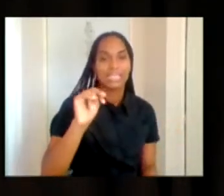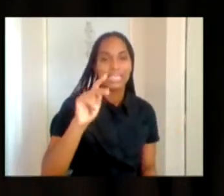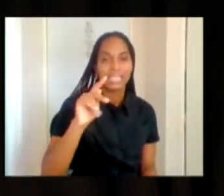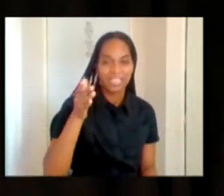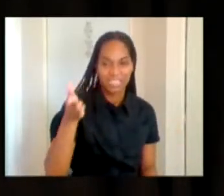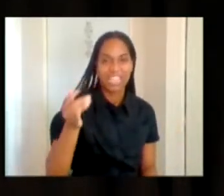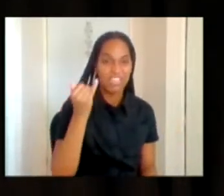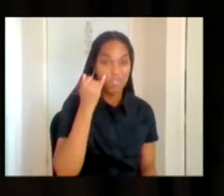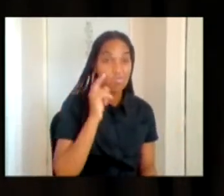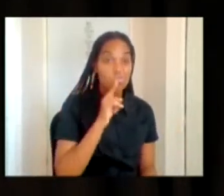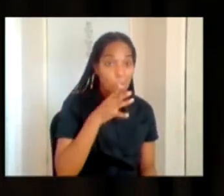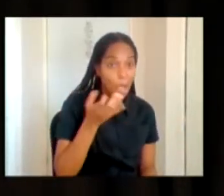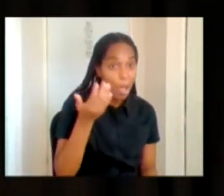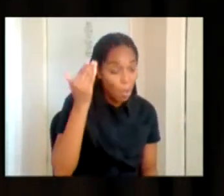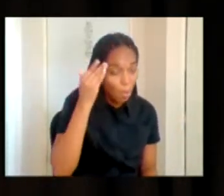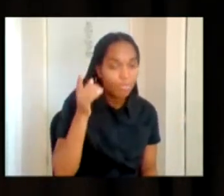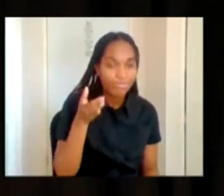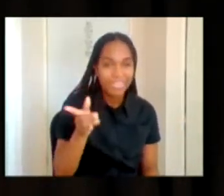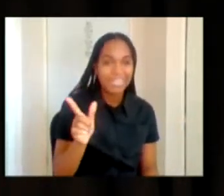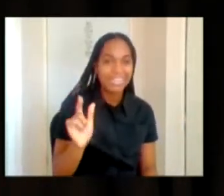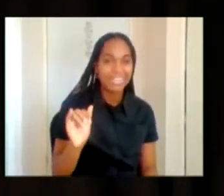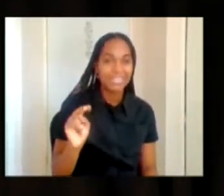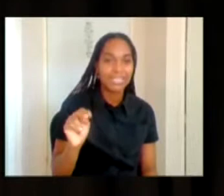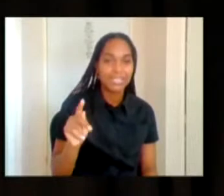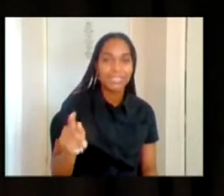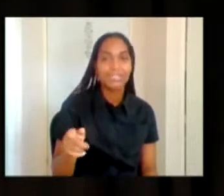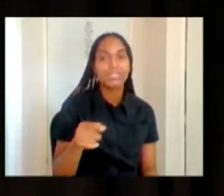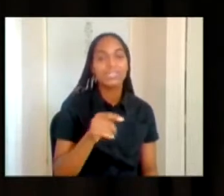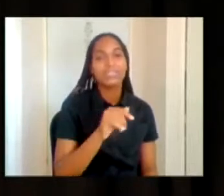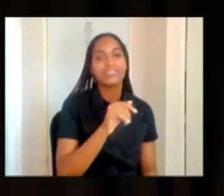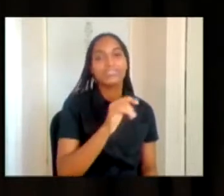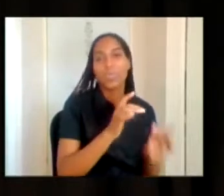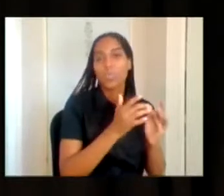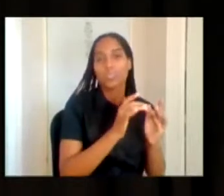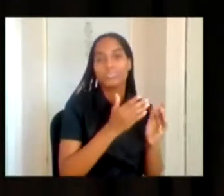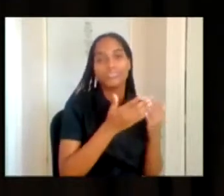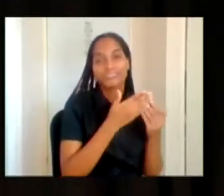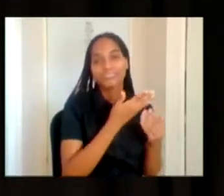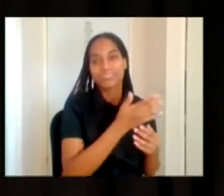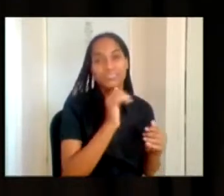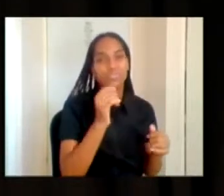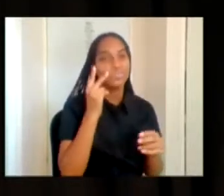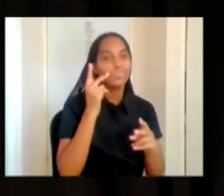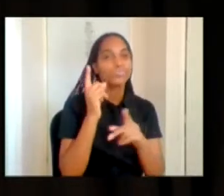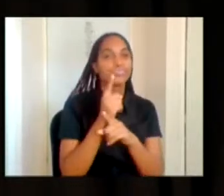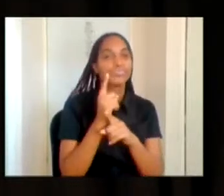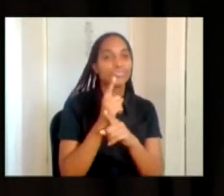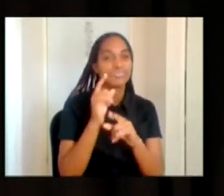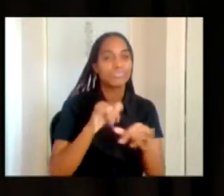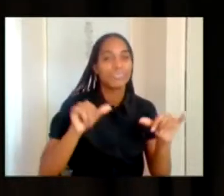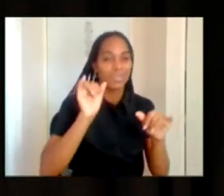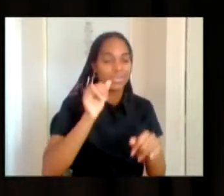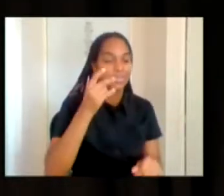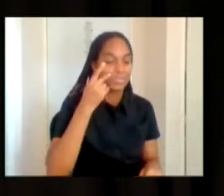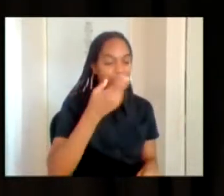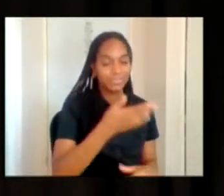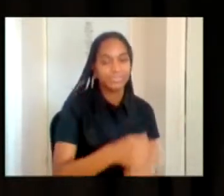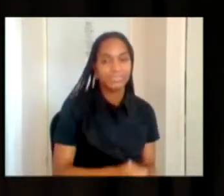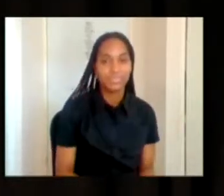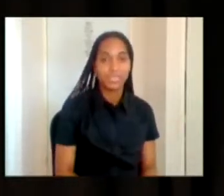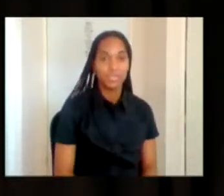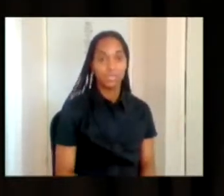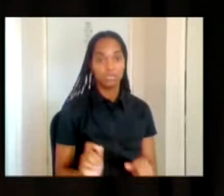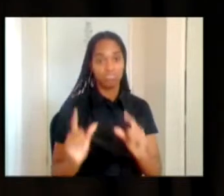it. But if you go to the atsc.org site, it's pretty easy to just go to standards and you can see all the ATSC3 standards. The point of this slide really is